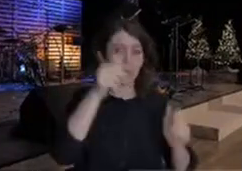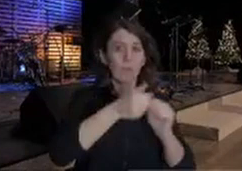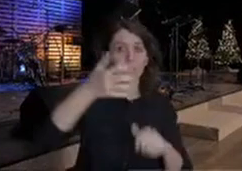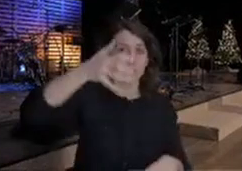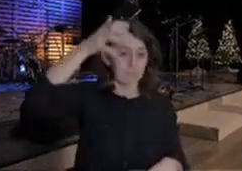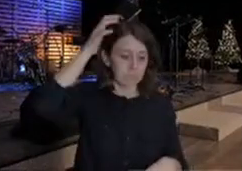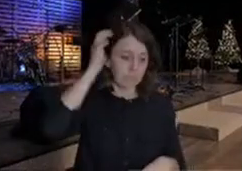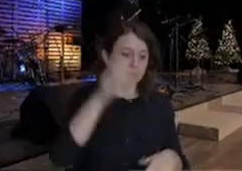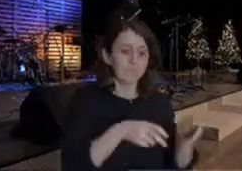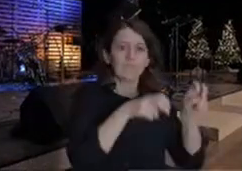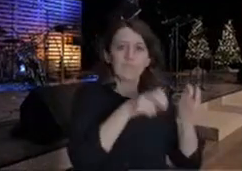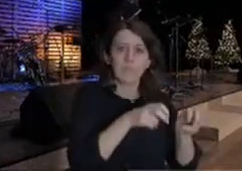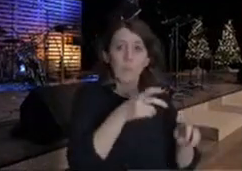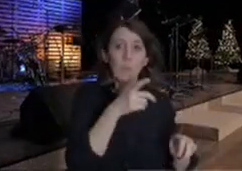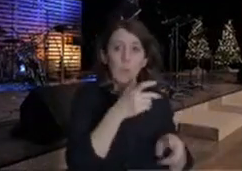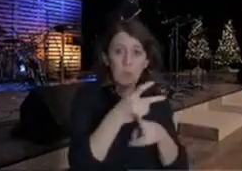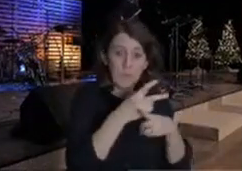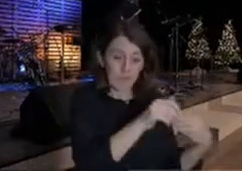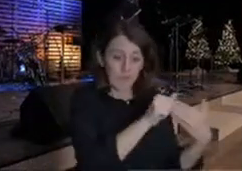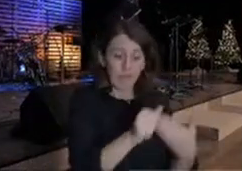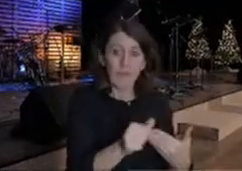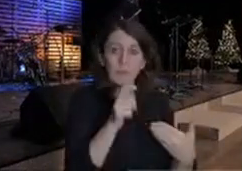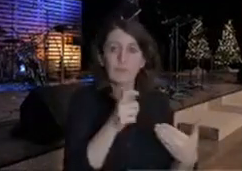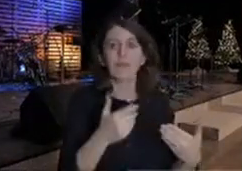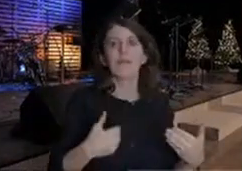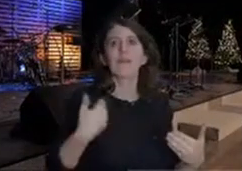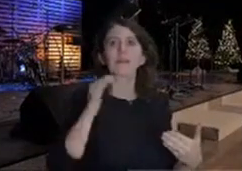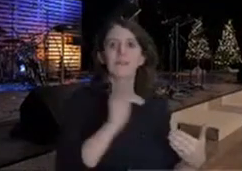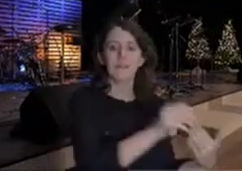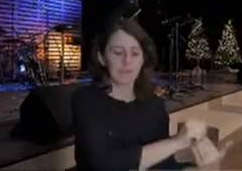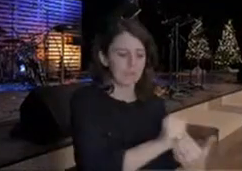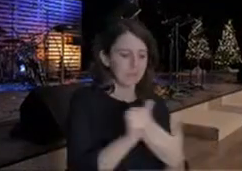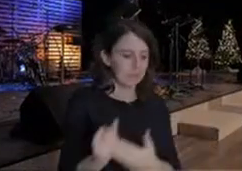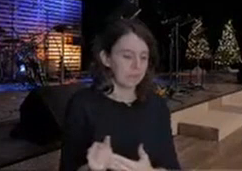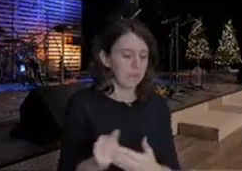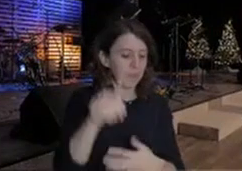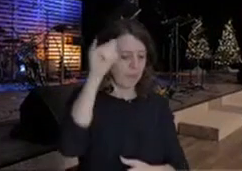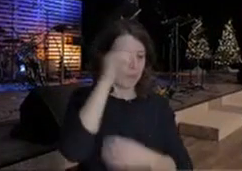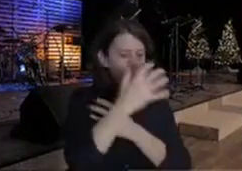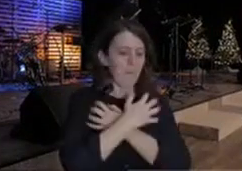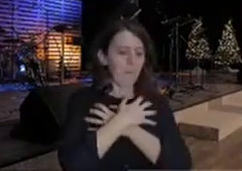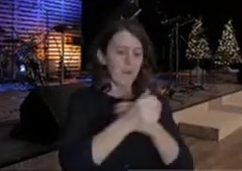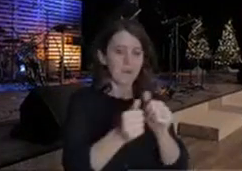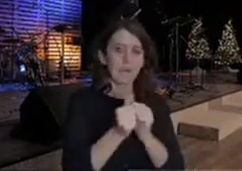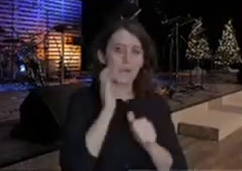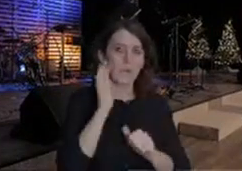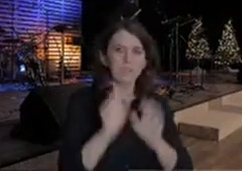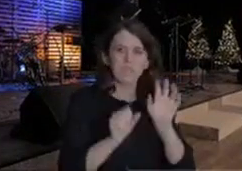cow will feed with the bear. Their young will lie down together, and the lion will eat straw like the